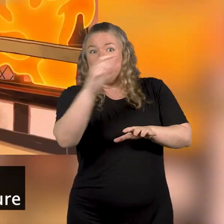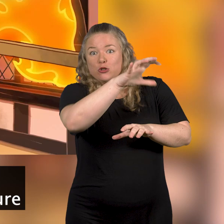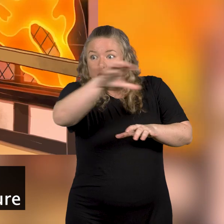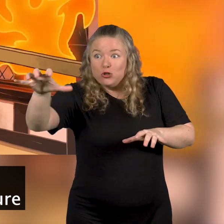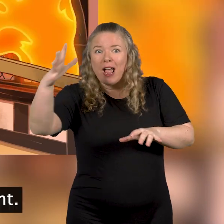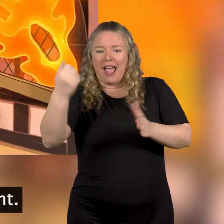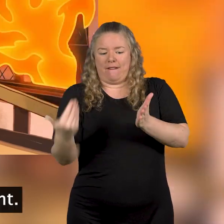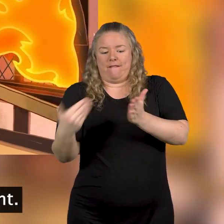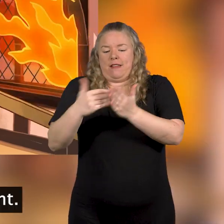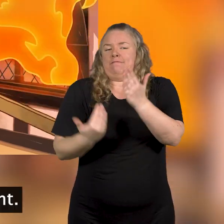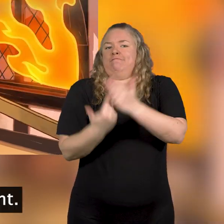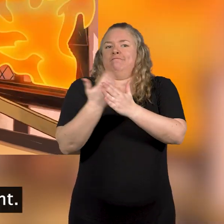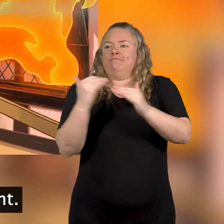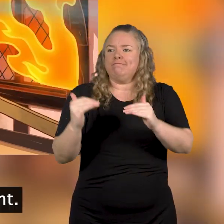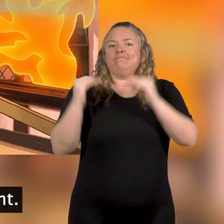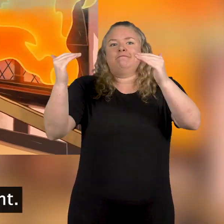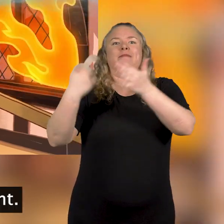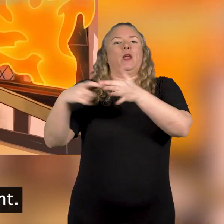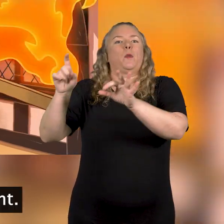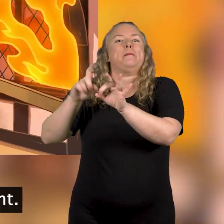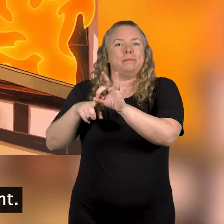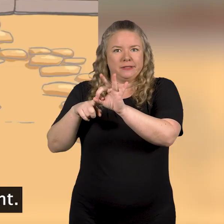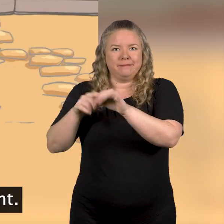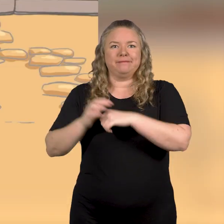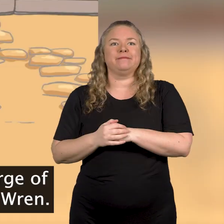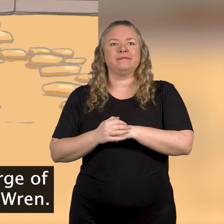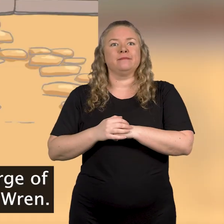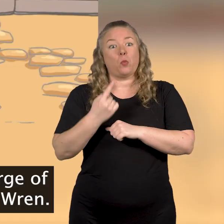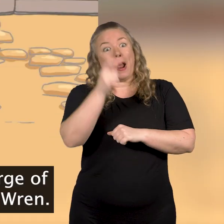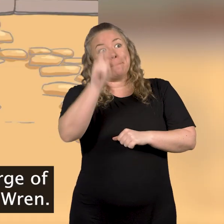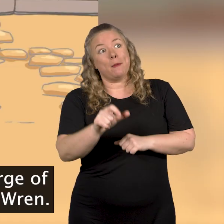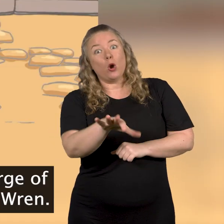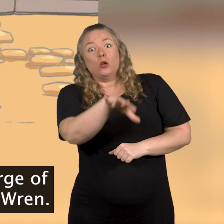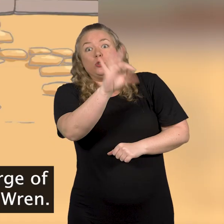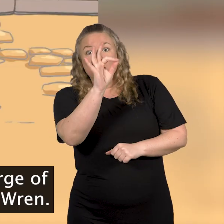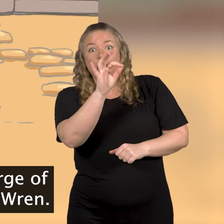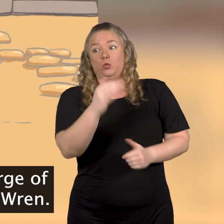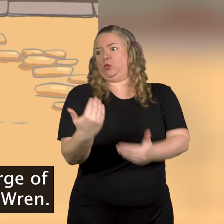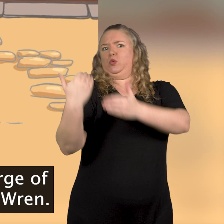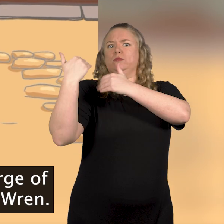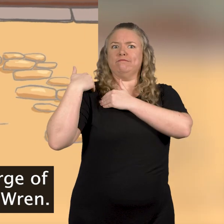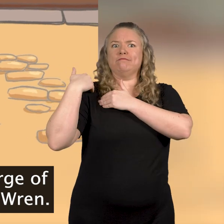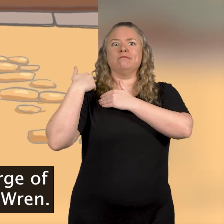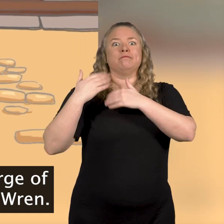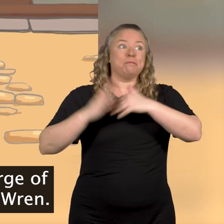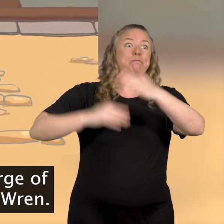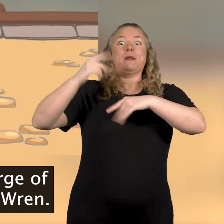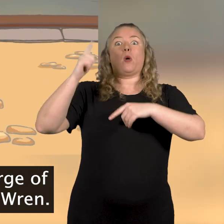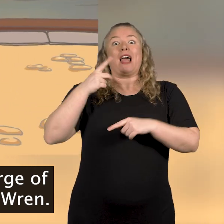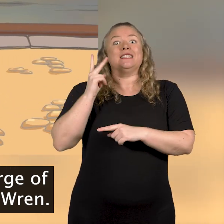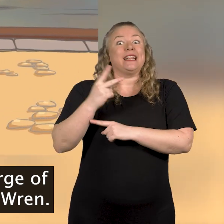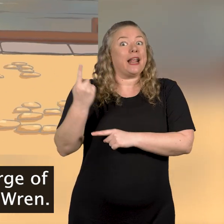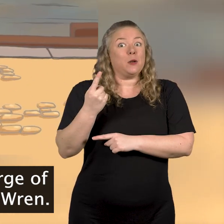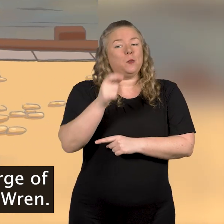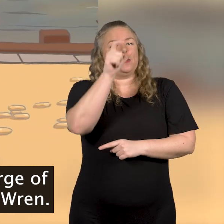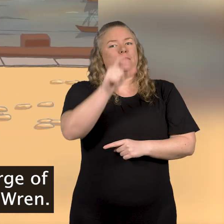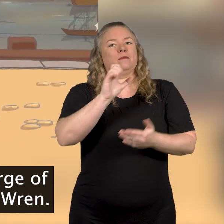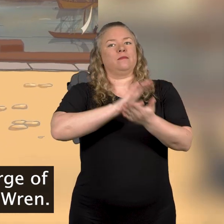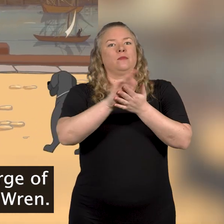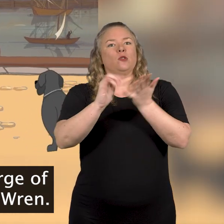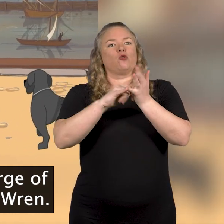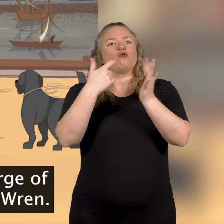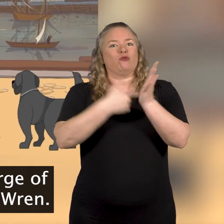made to make sure every parish had more equipment. One of the men chosen to take charge of rebuilding London